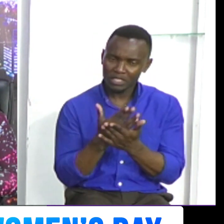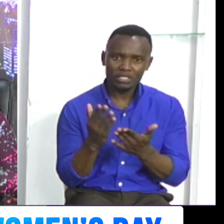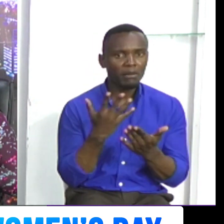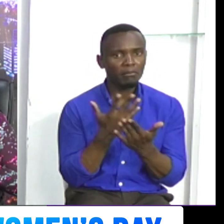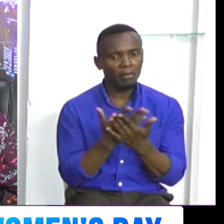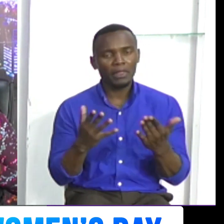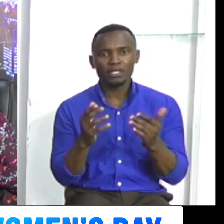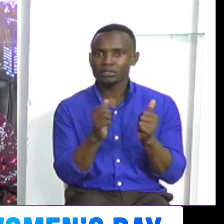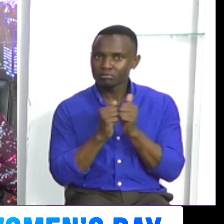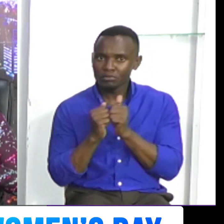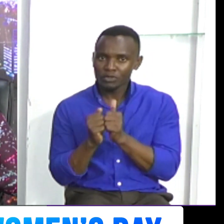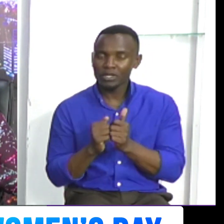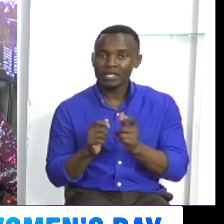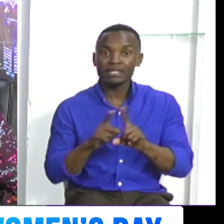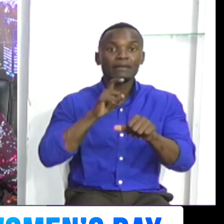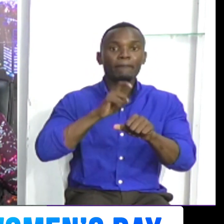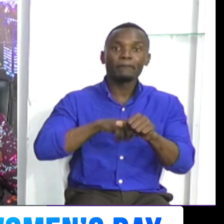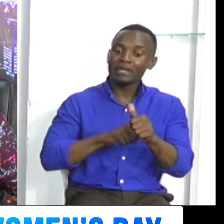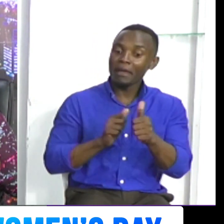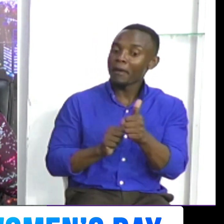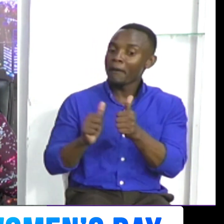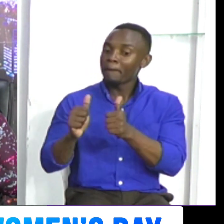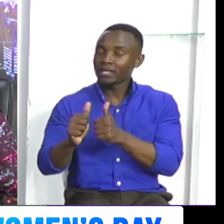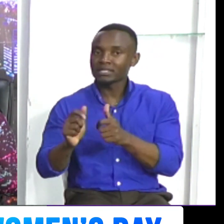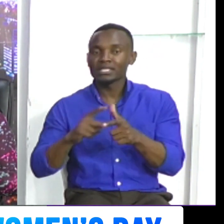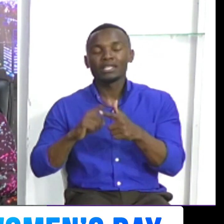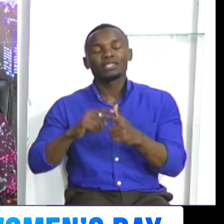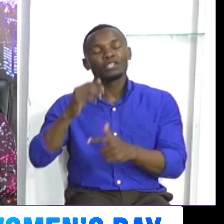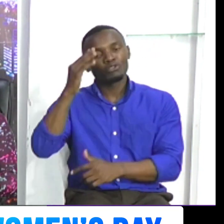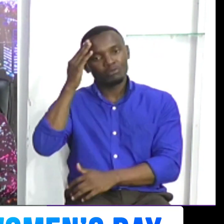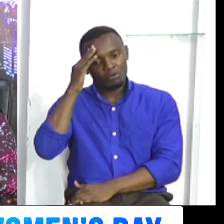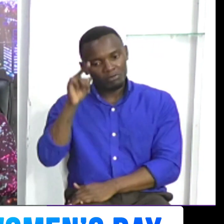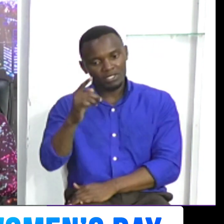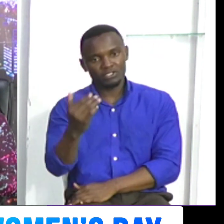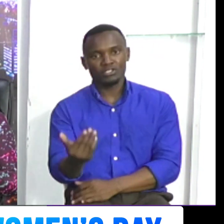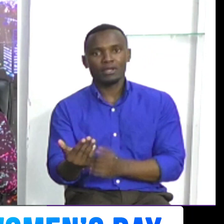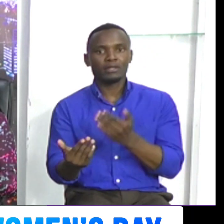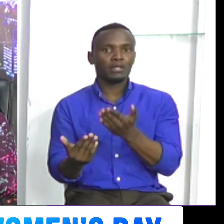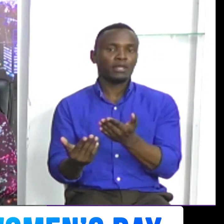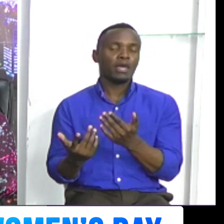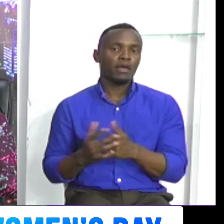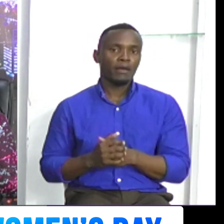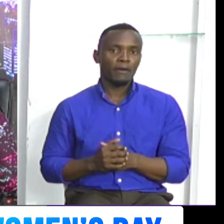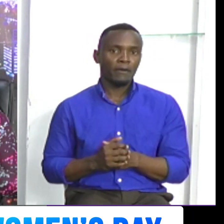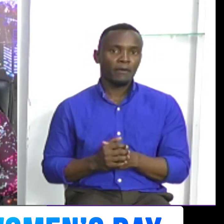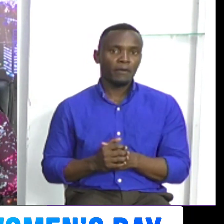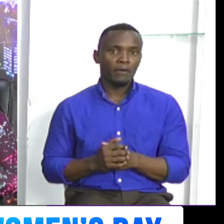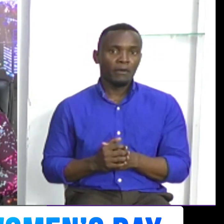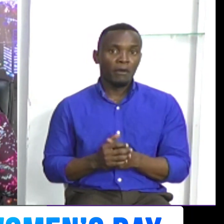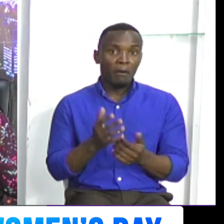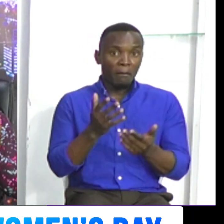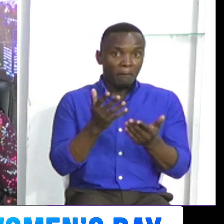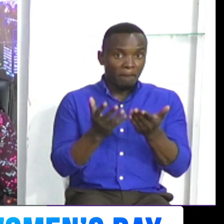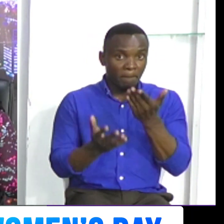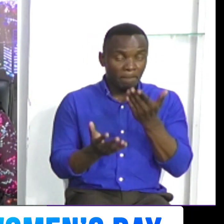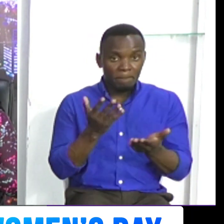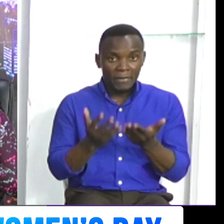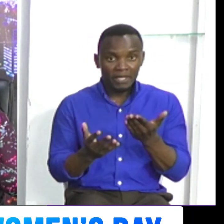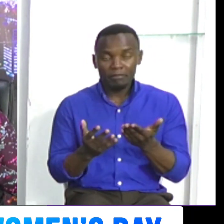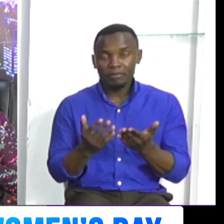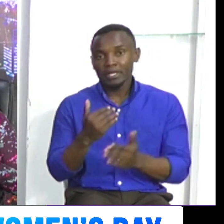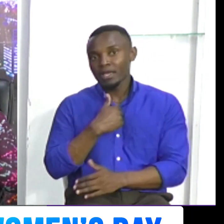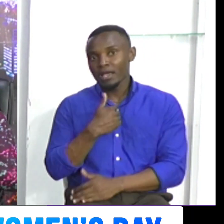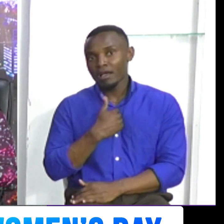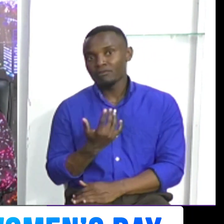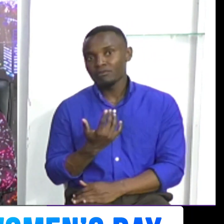things, when you're passing through, you're cautious over that child, because you don't, for instance, it is an autistic child who cannot interpret